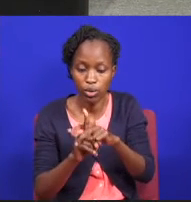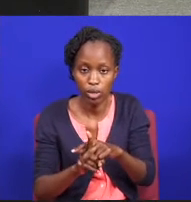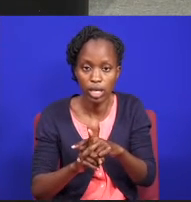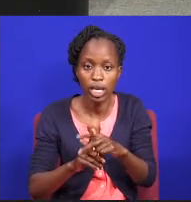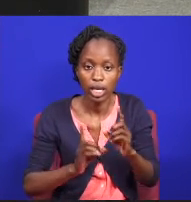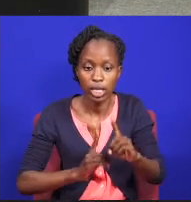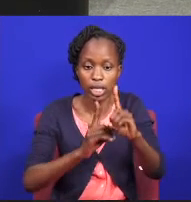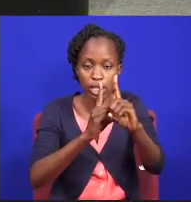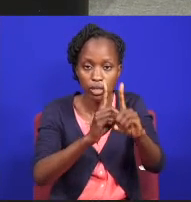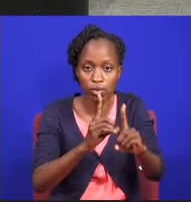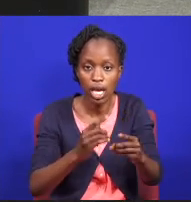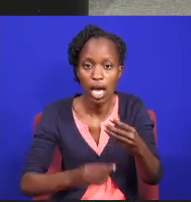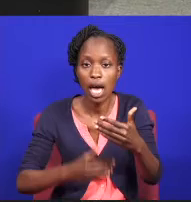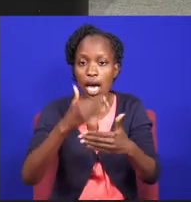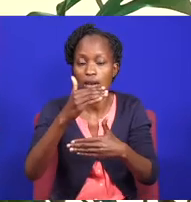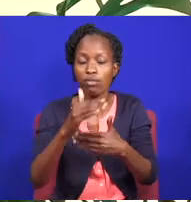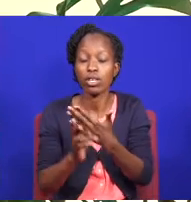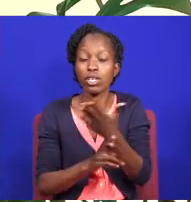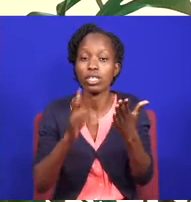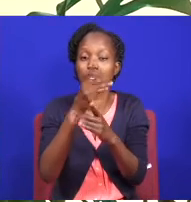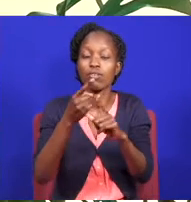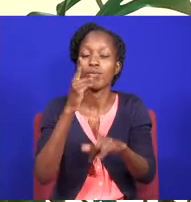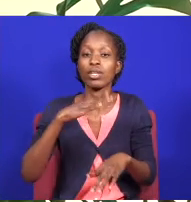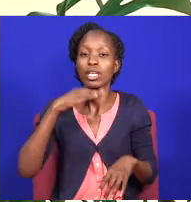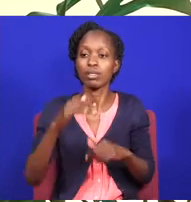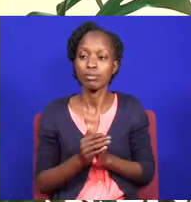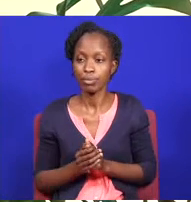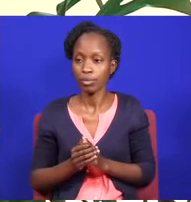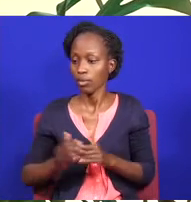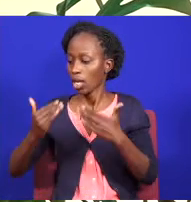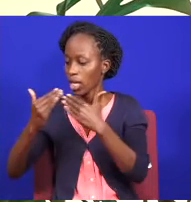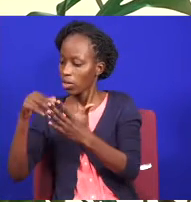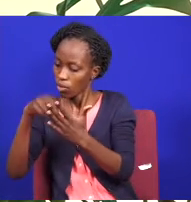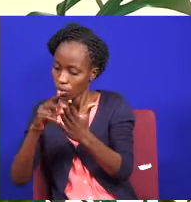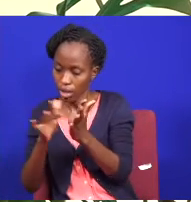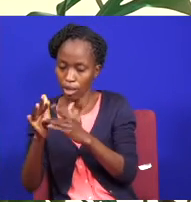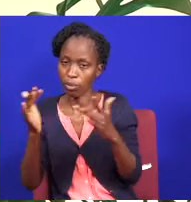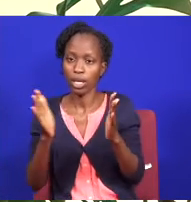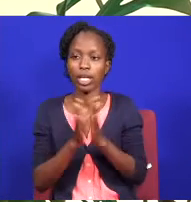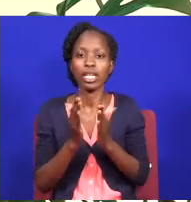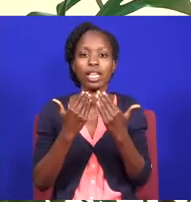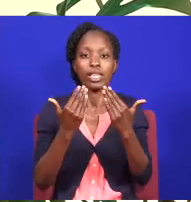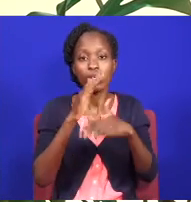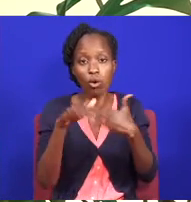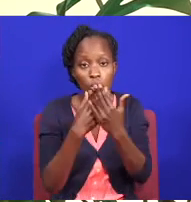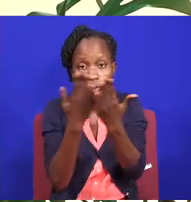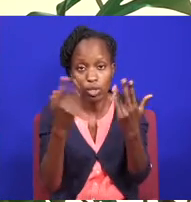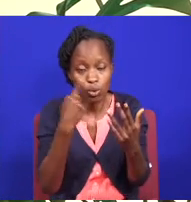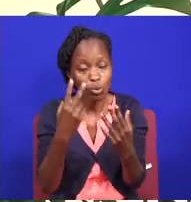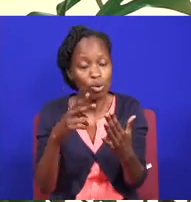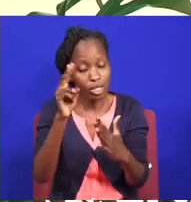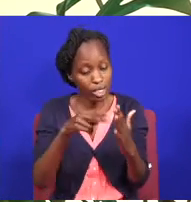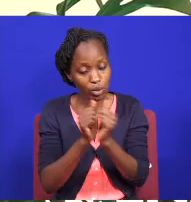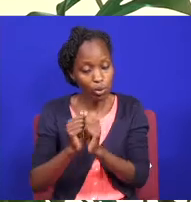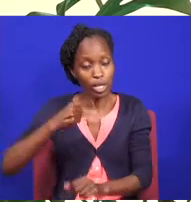was raised from the dead. Thank you. Thank you so much for the reading. And thank you all who have read that story with